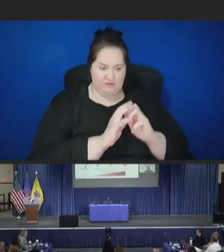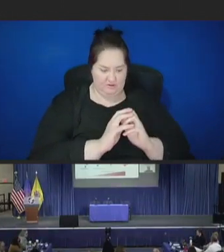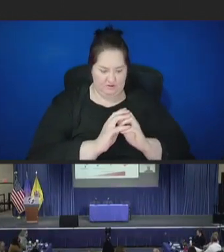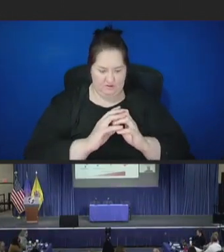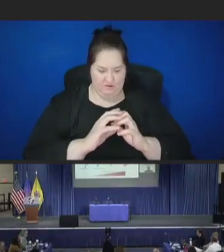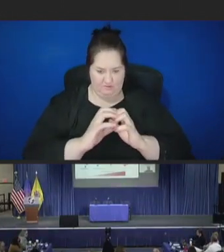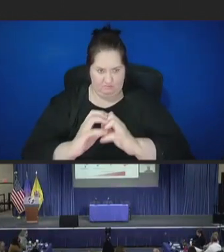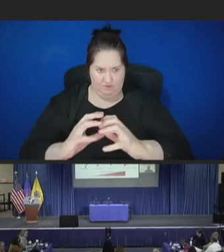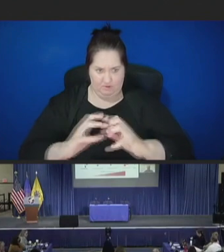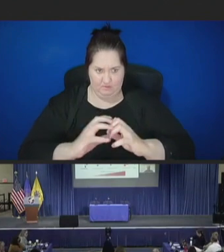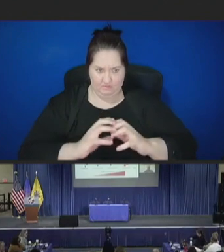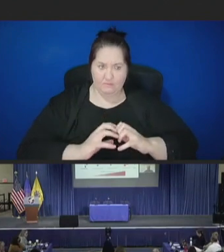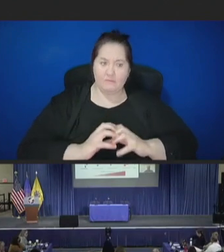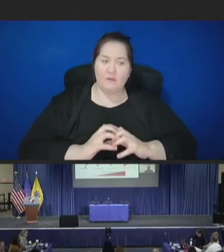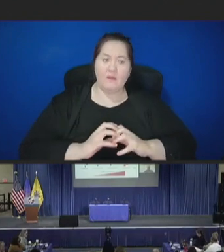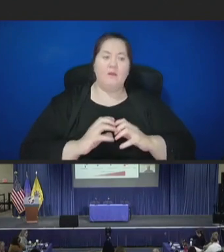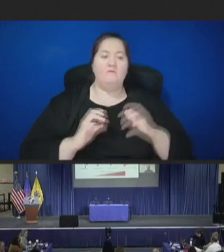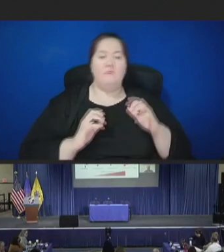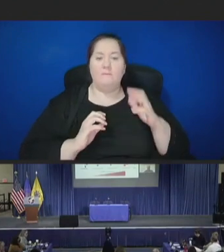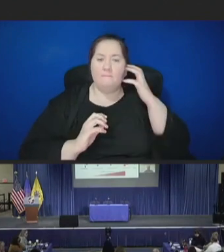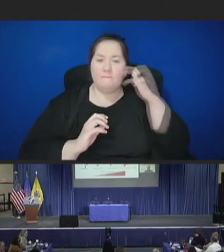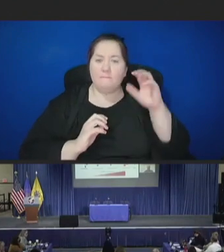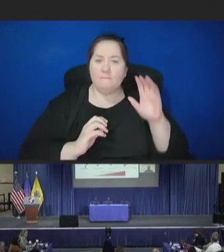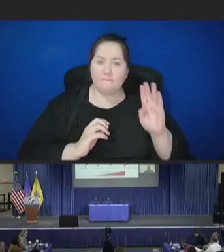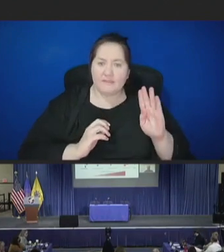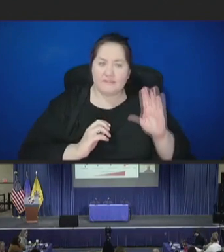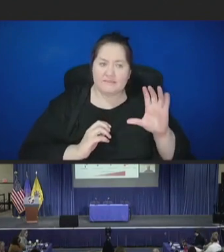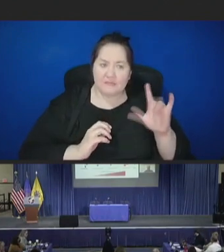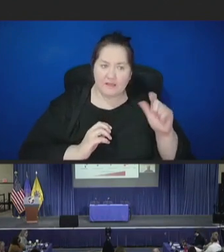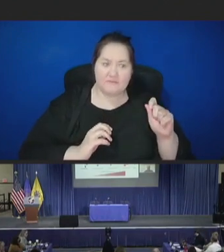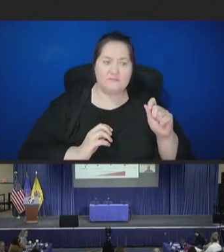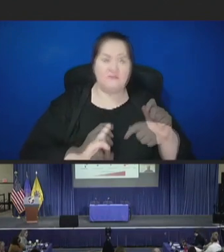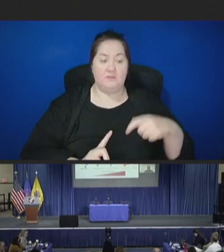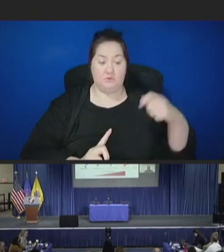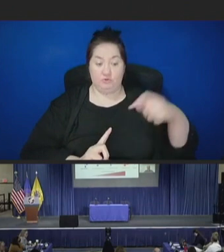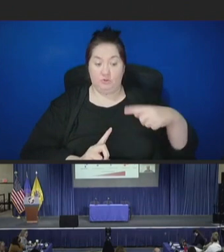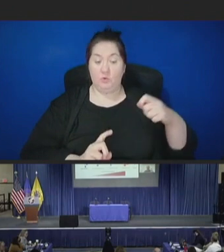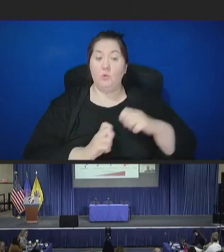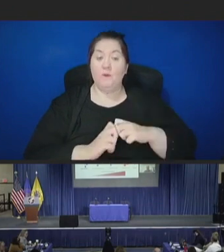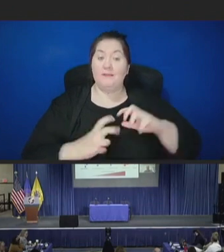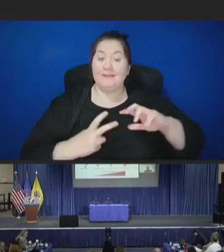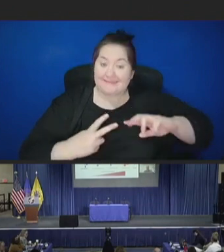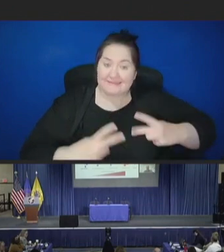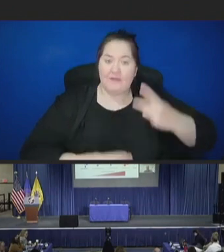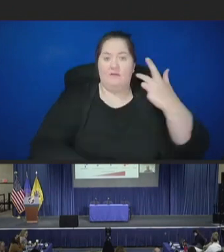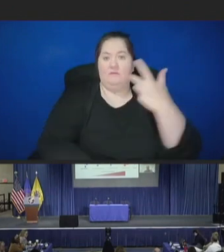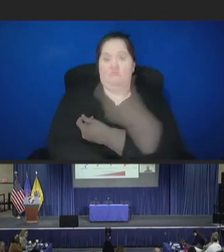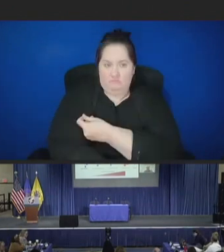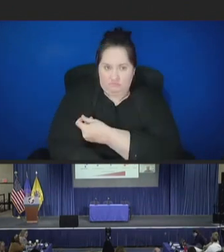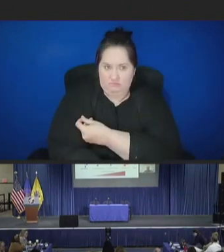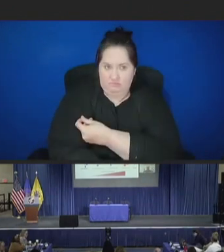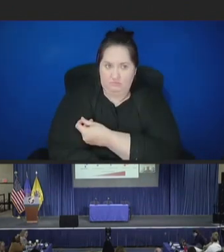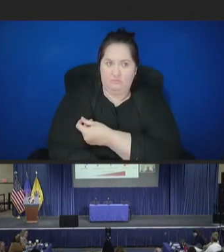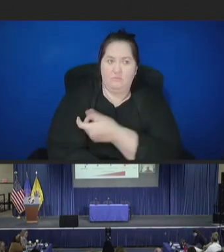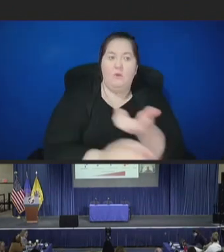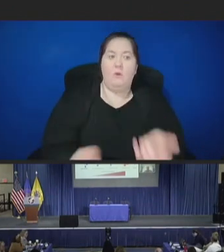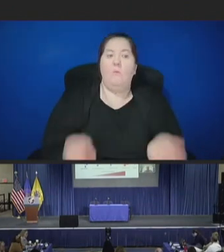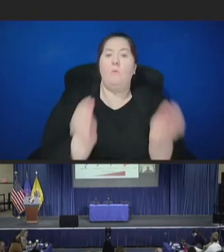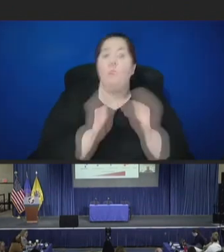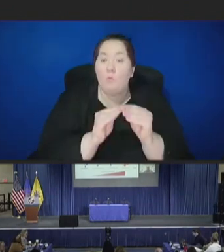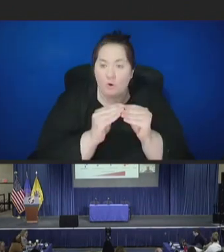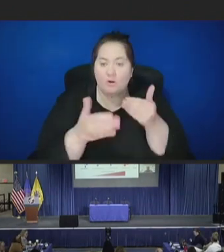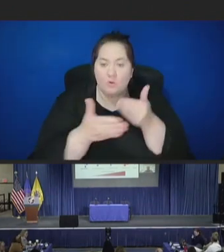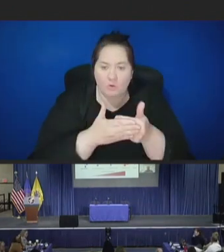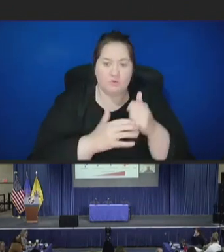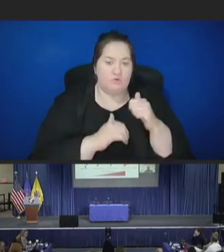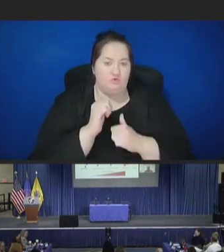germinal center and memory B cells that can then be triggered with a subsequent immunogen that's closer in structure